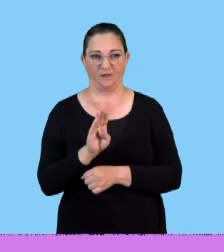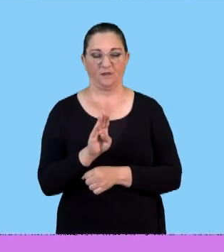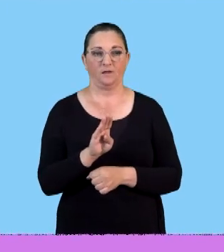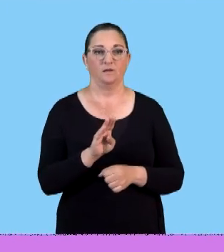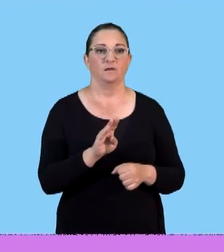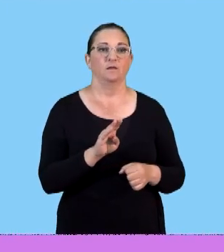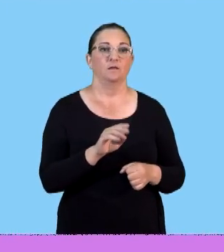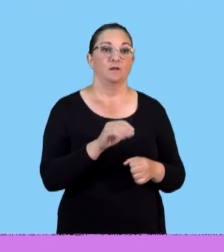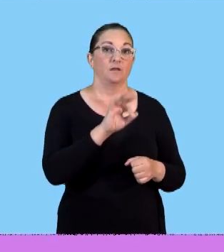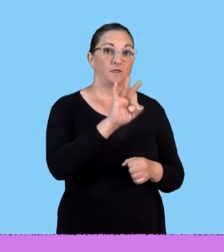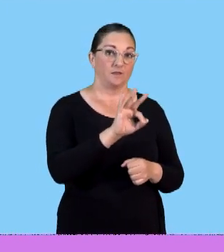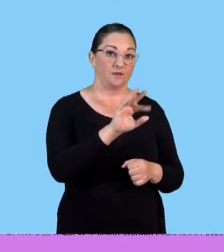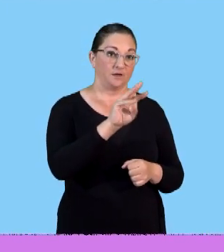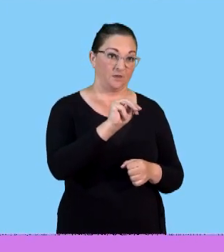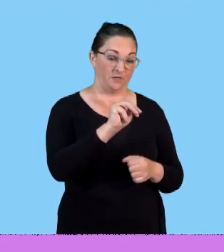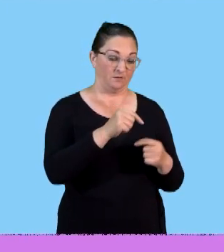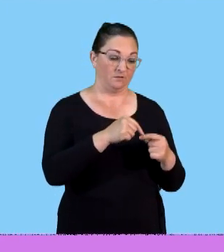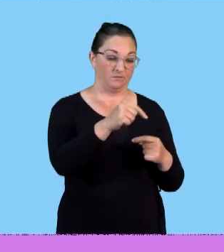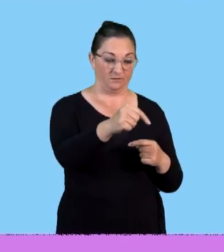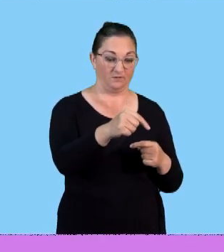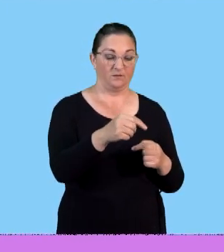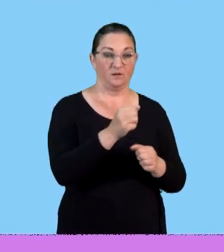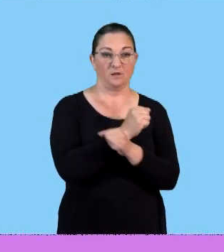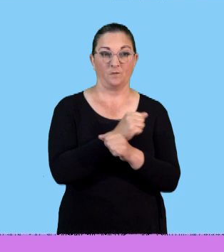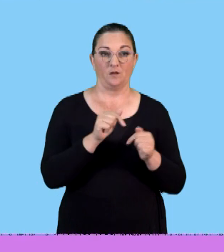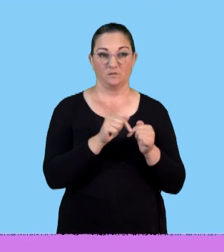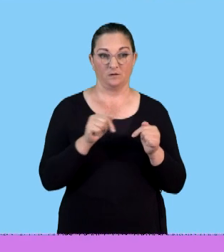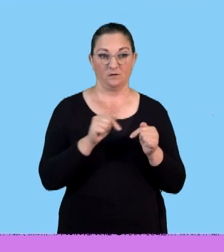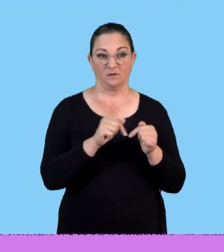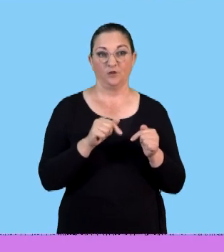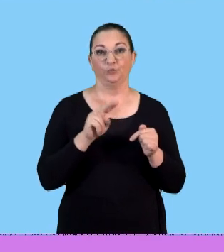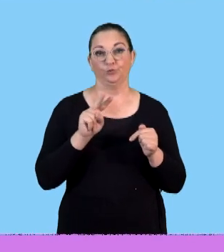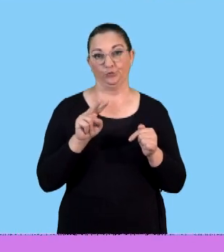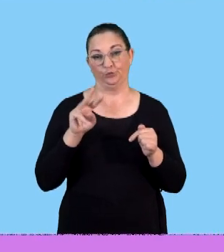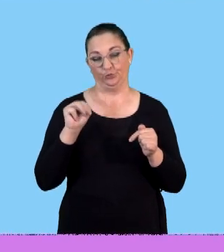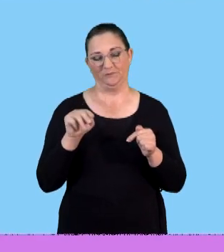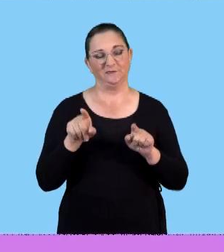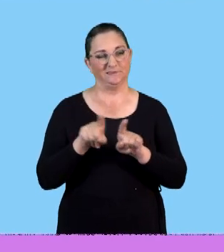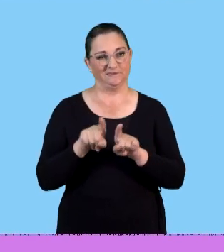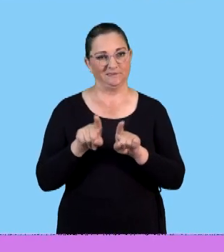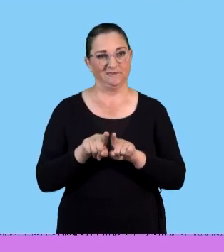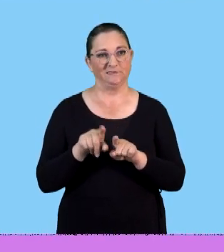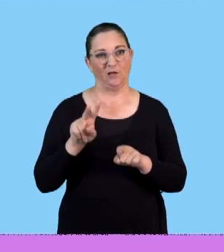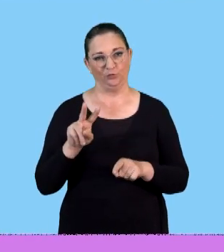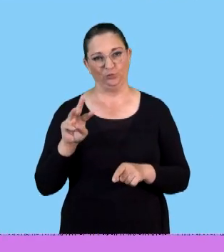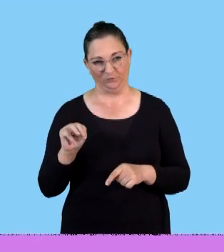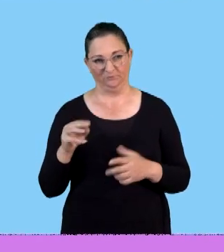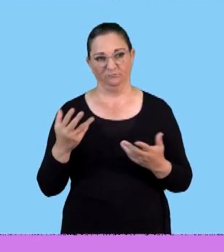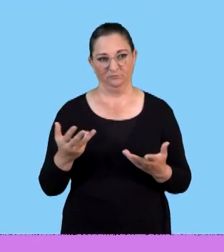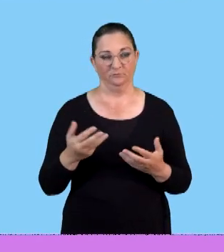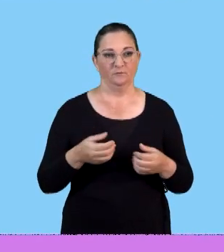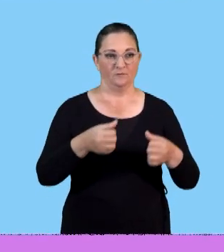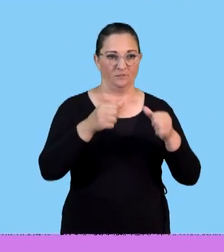this case, length will be 3 meters. Multiplied by the breadth here, which is the same, is also 2